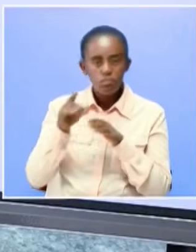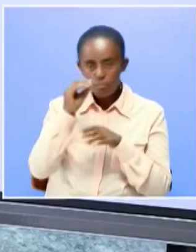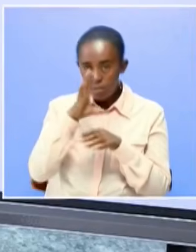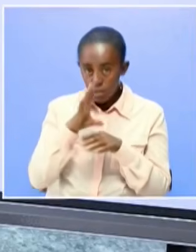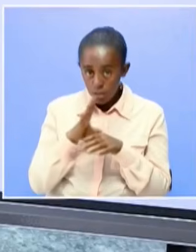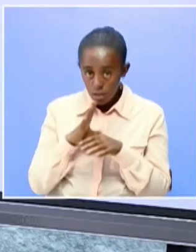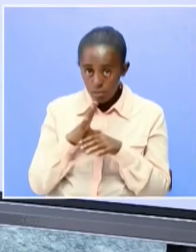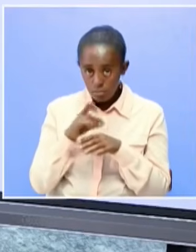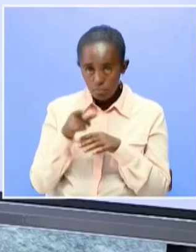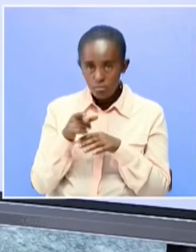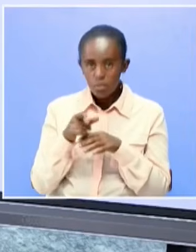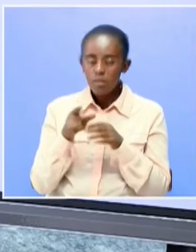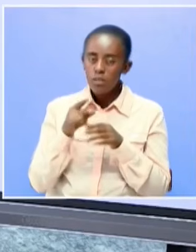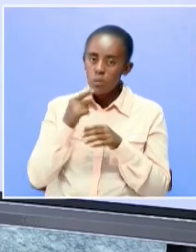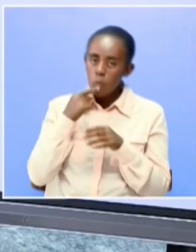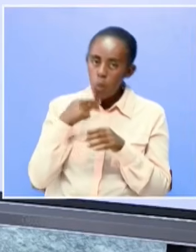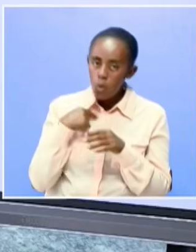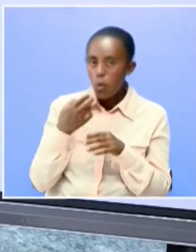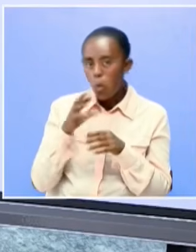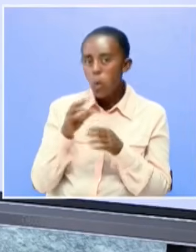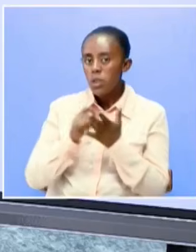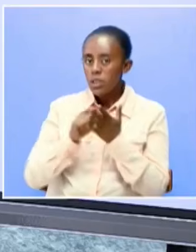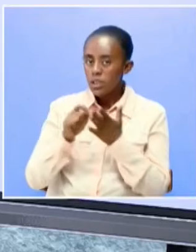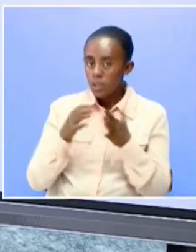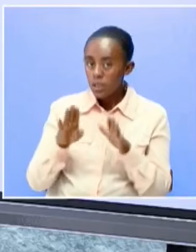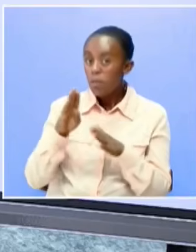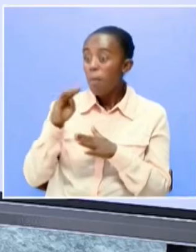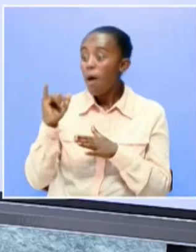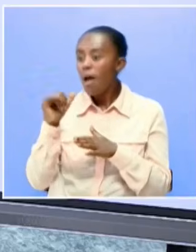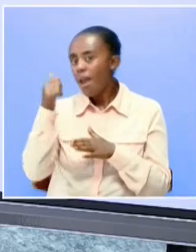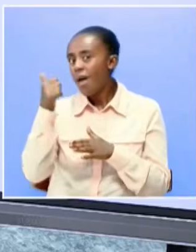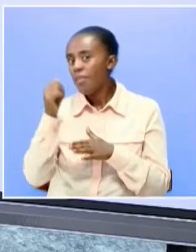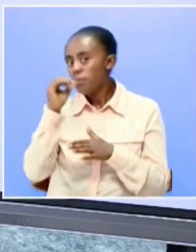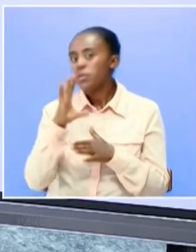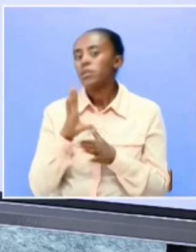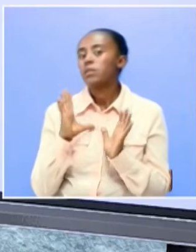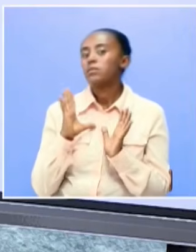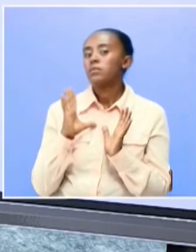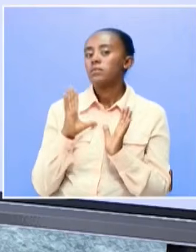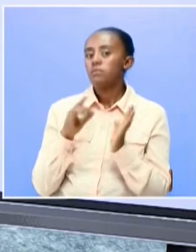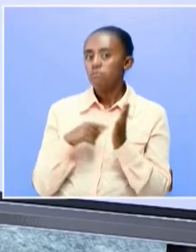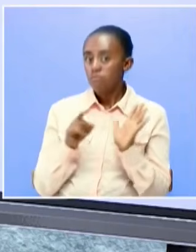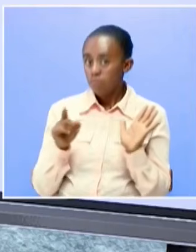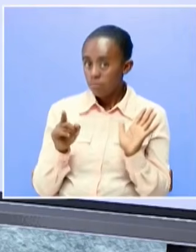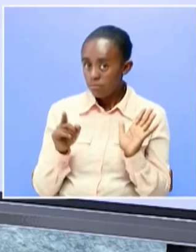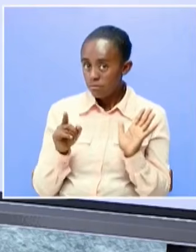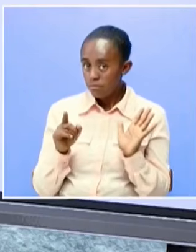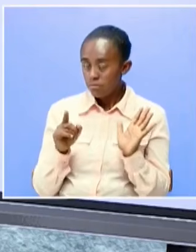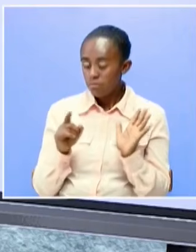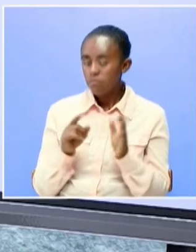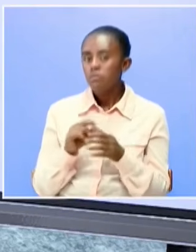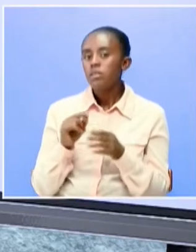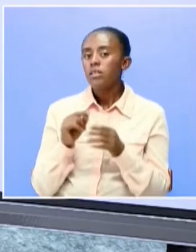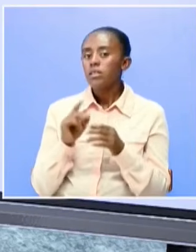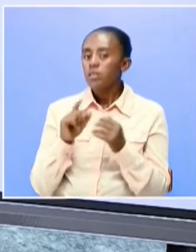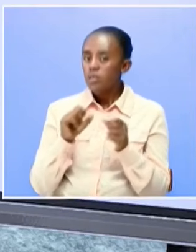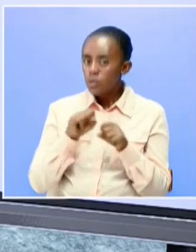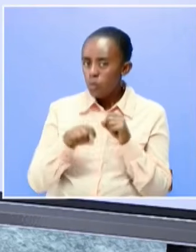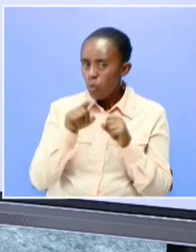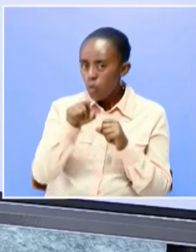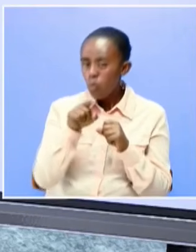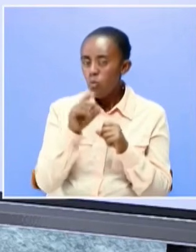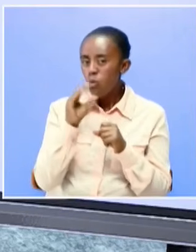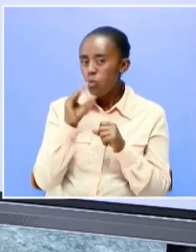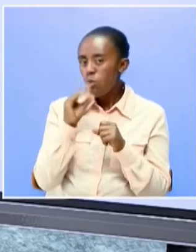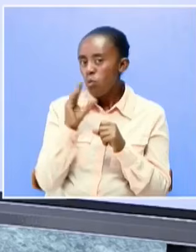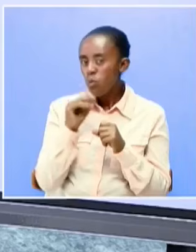persons told or written by another person. Is it clear? Nice. So if we were talking